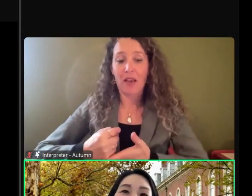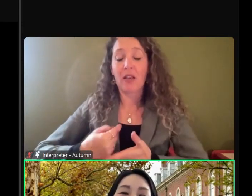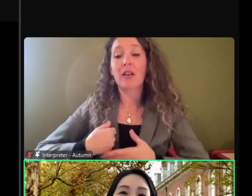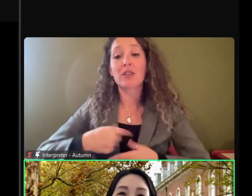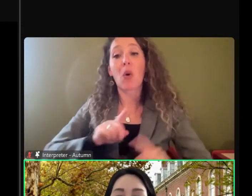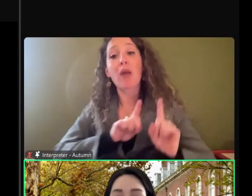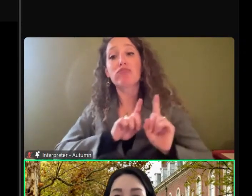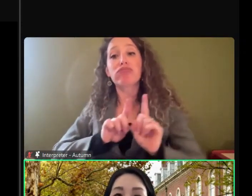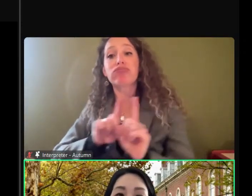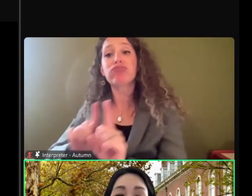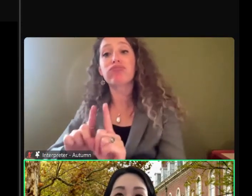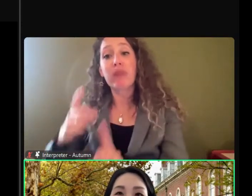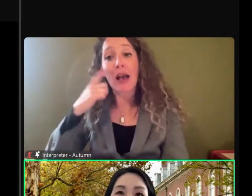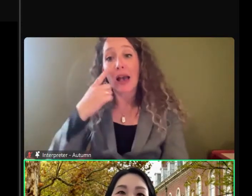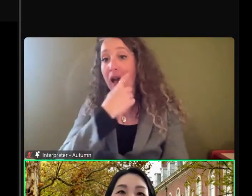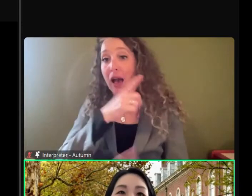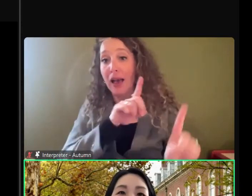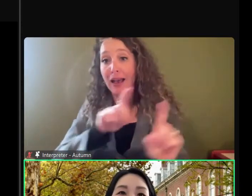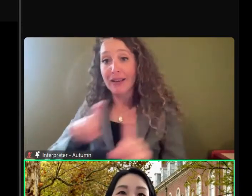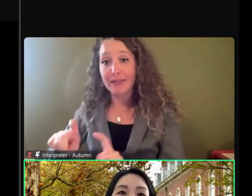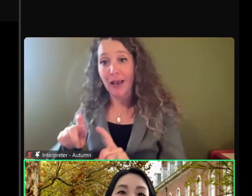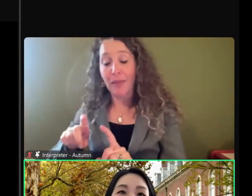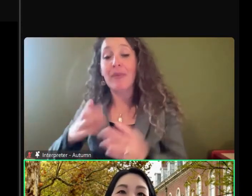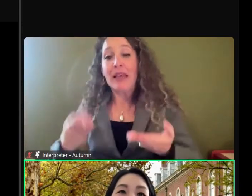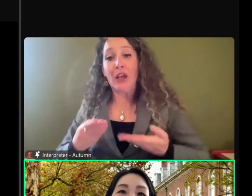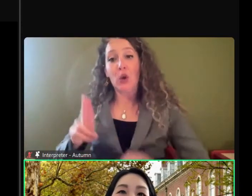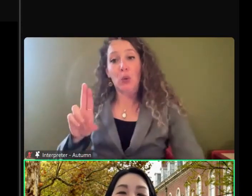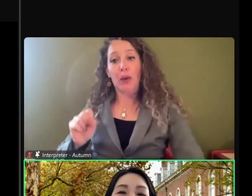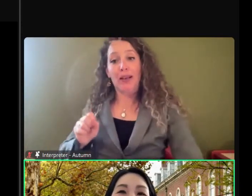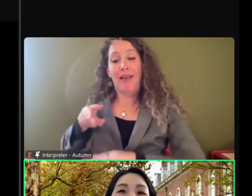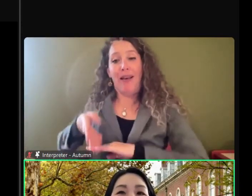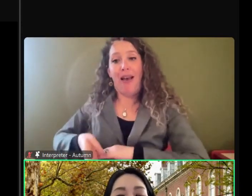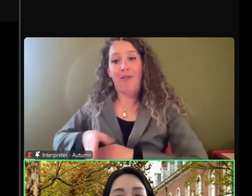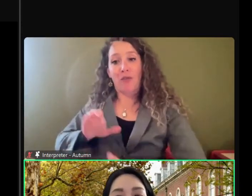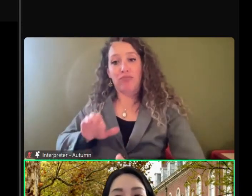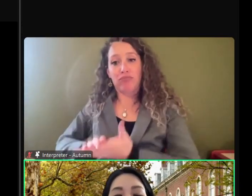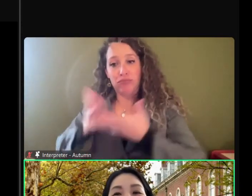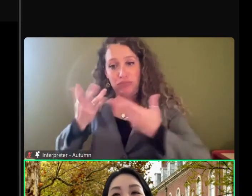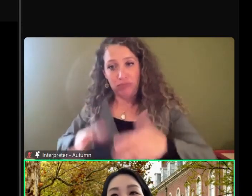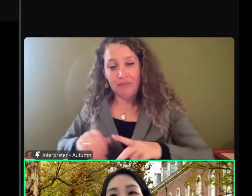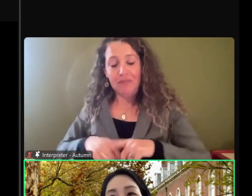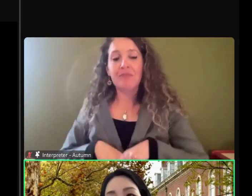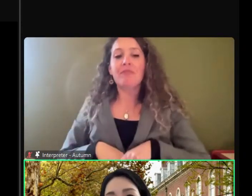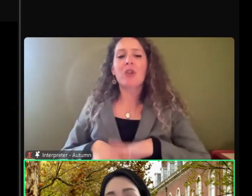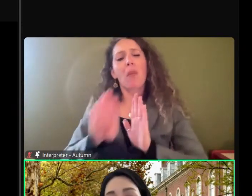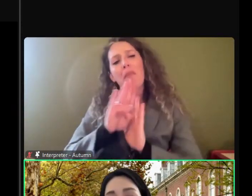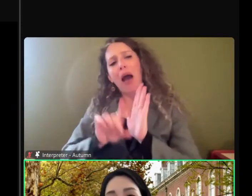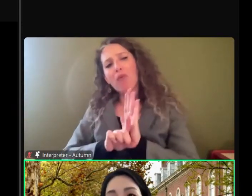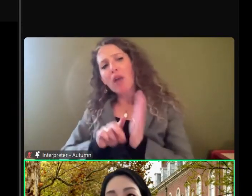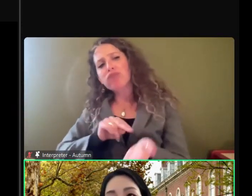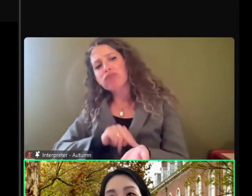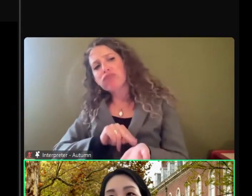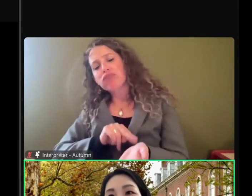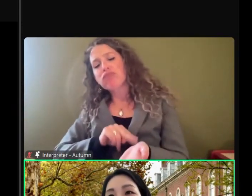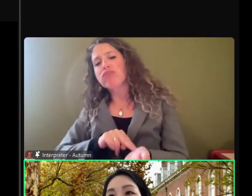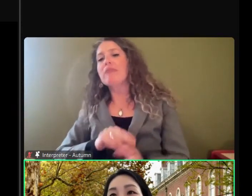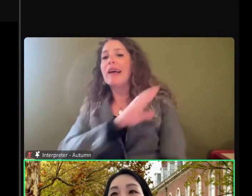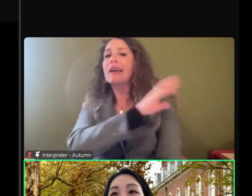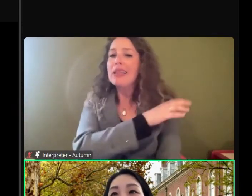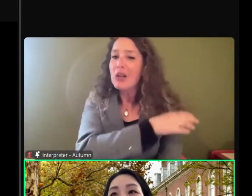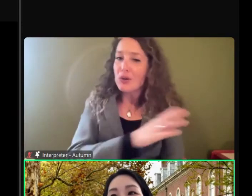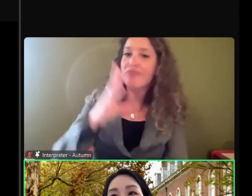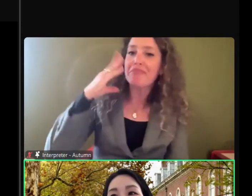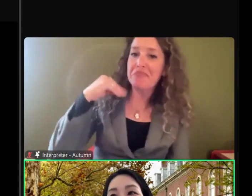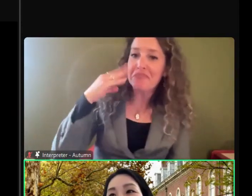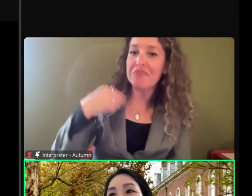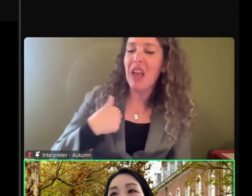in the US after our marriage. With a background in nursing and clinical experience, I'm quite